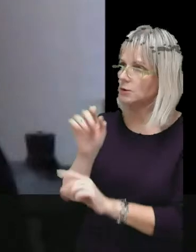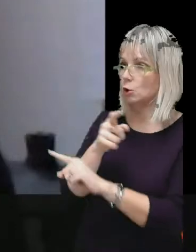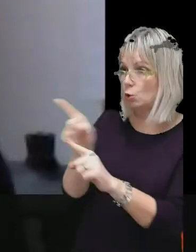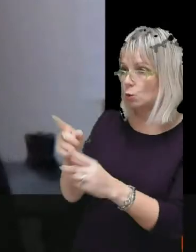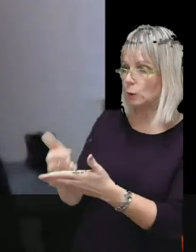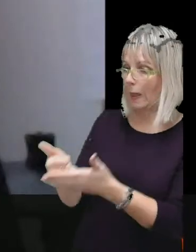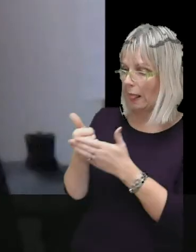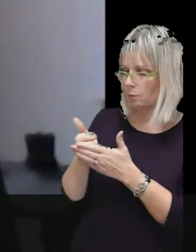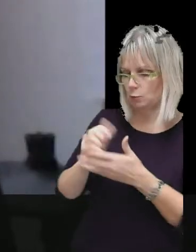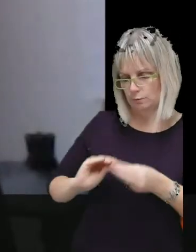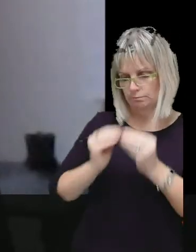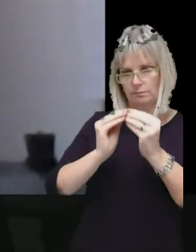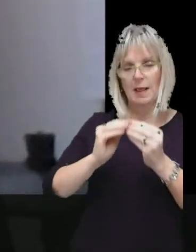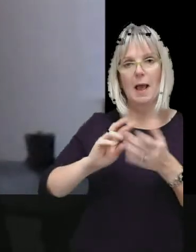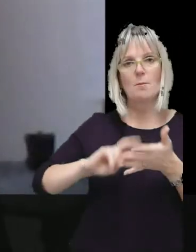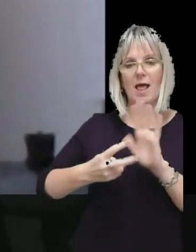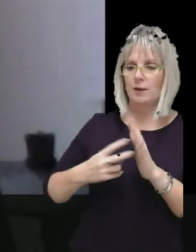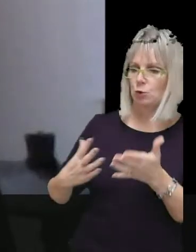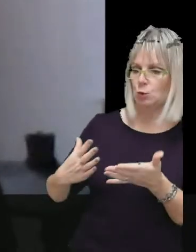London. Thank you.